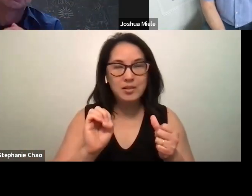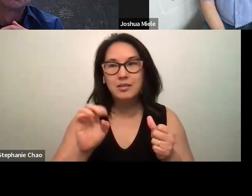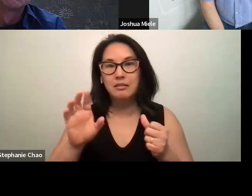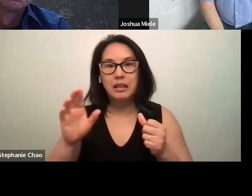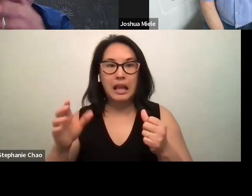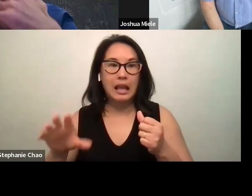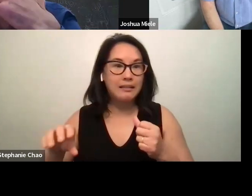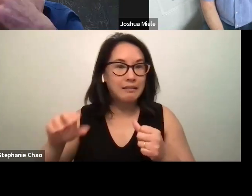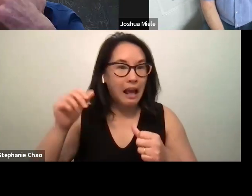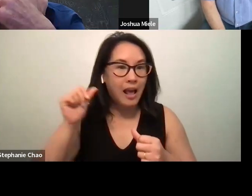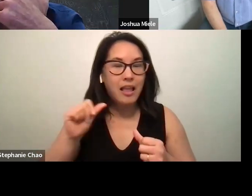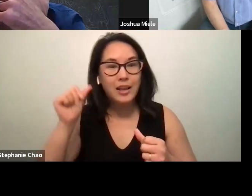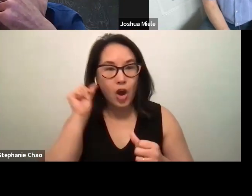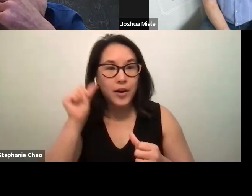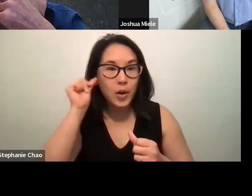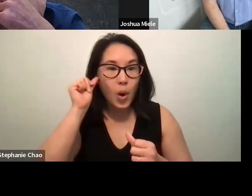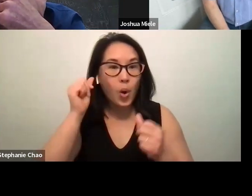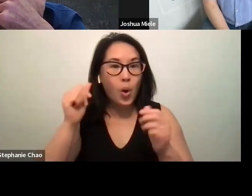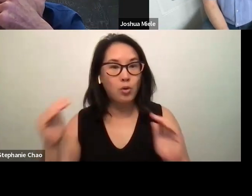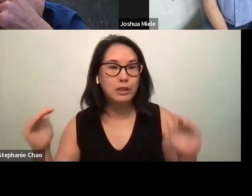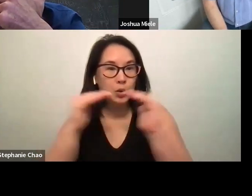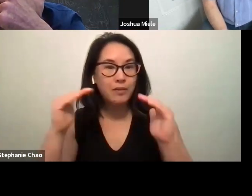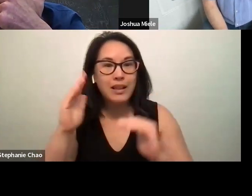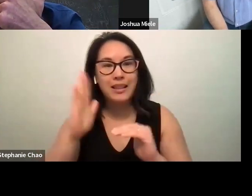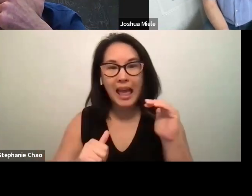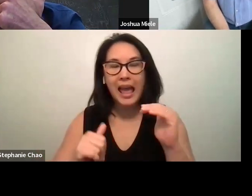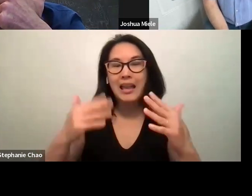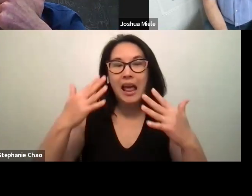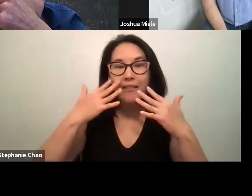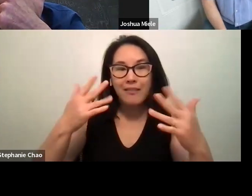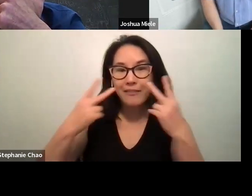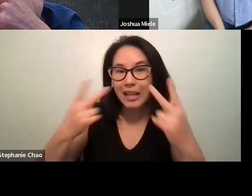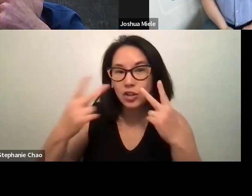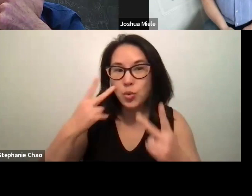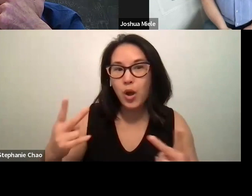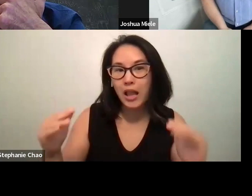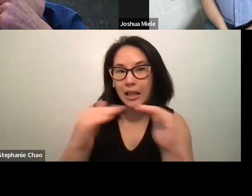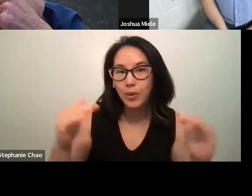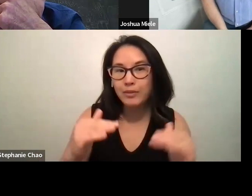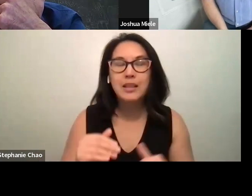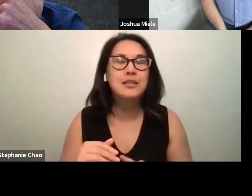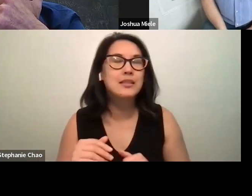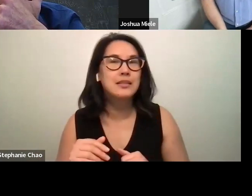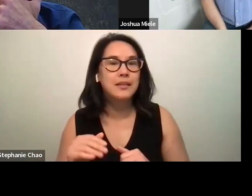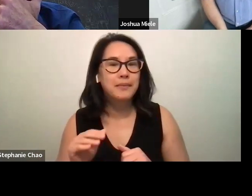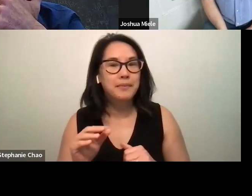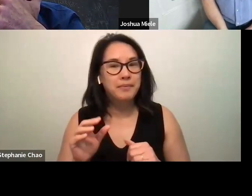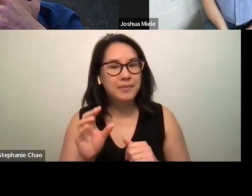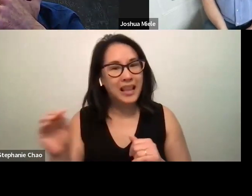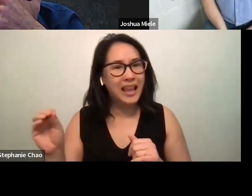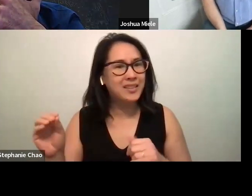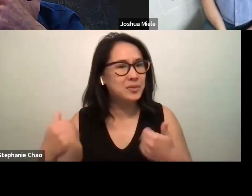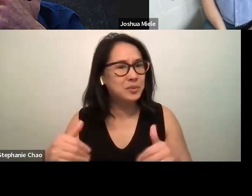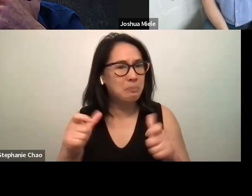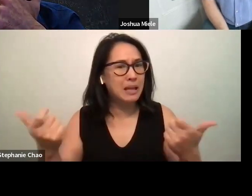know, audio equivalents instead of the visual equivalents that Nick originally used. And there's a big